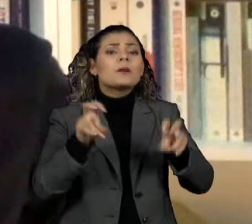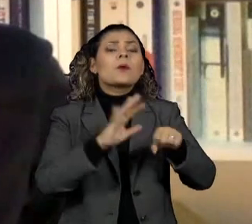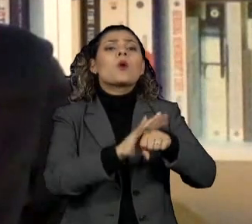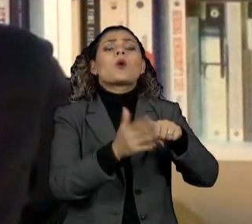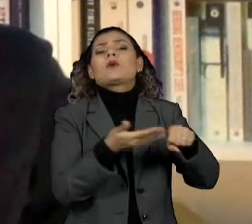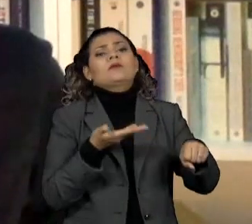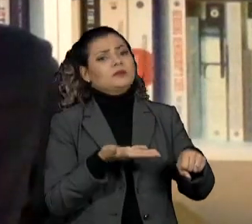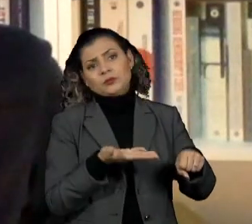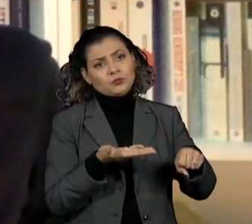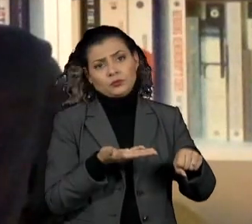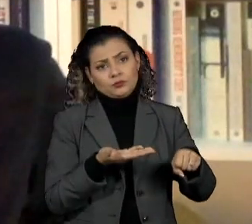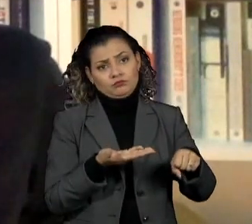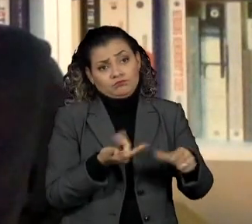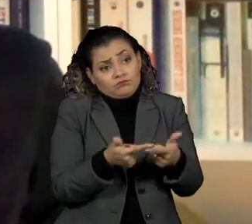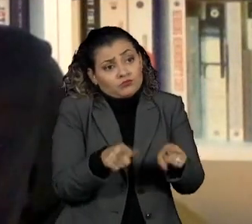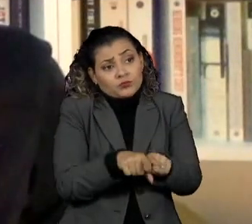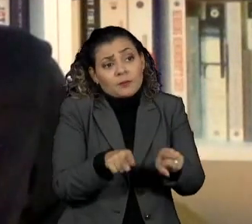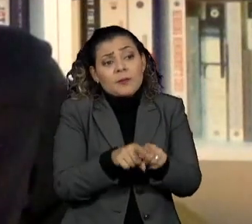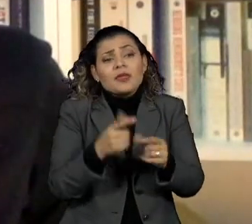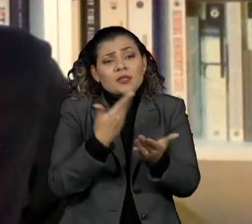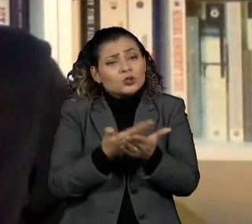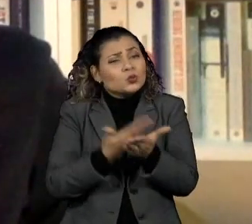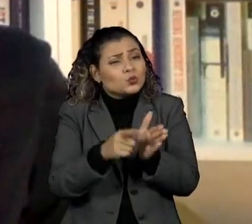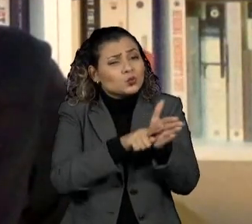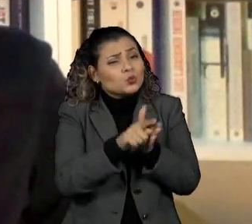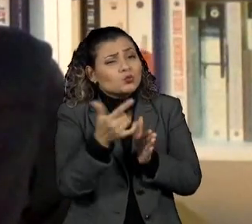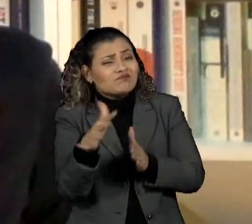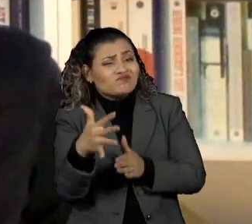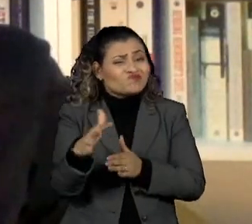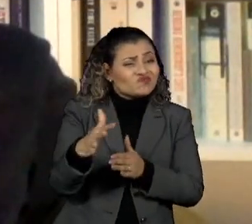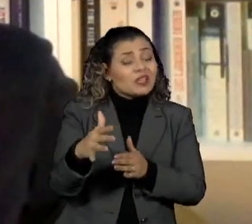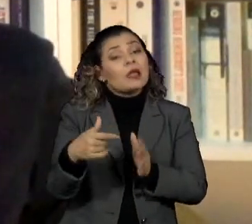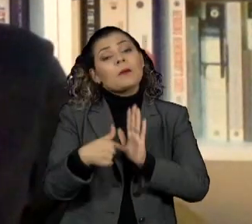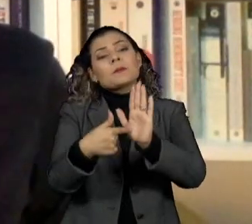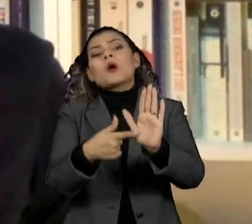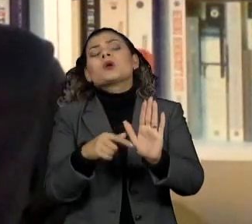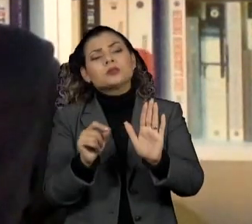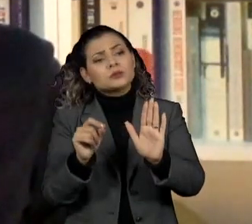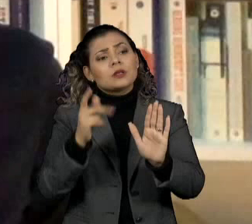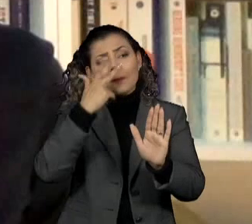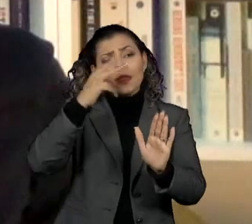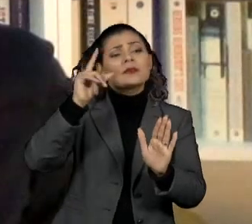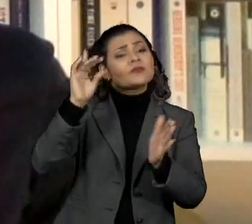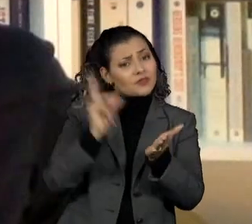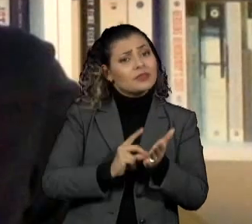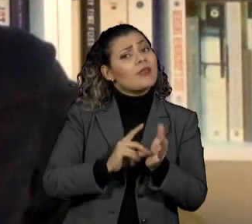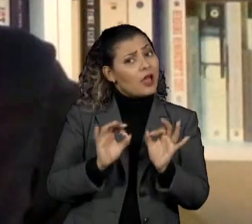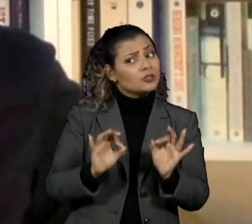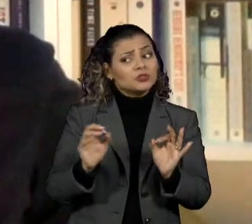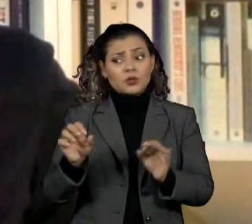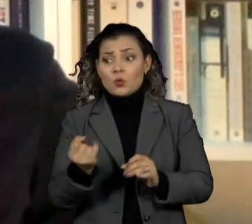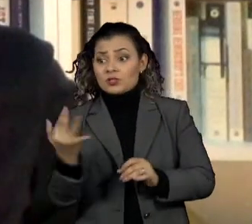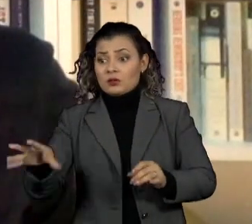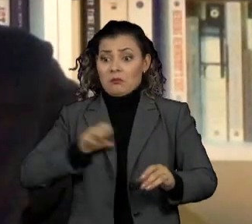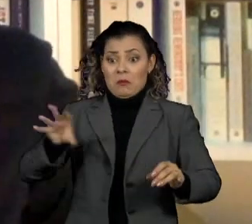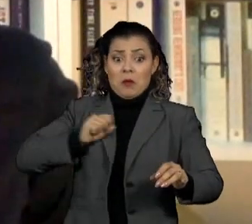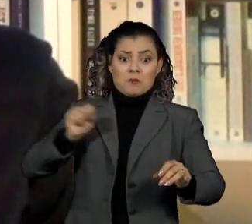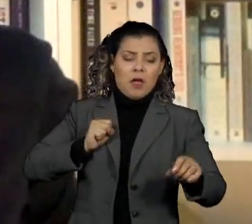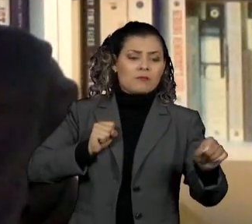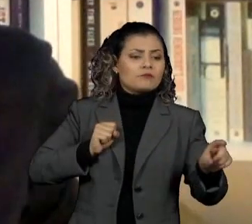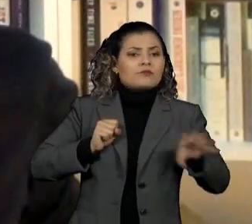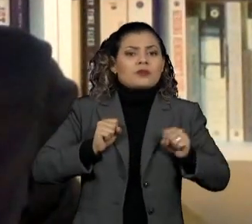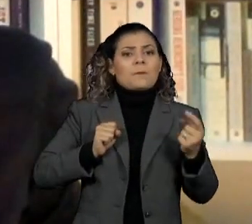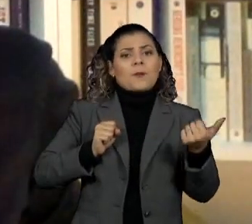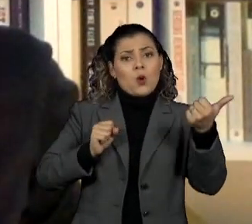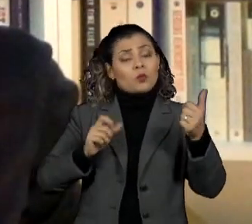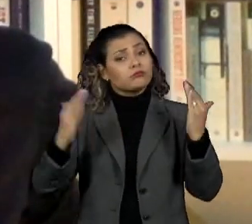The indirect studies would suggest that this might be the case, because one thing that you might know is that